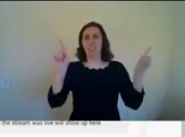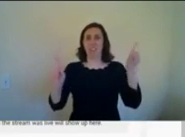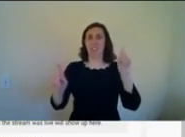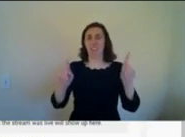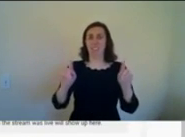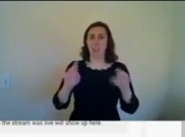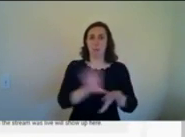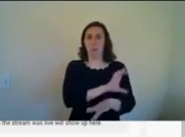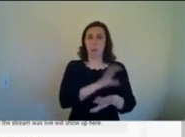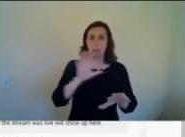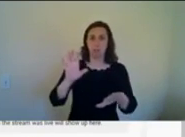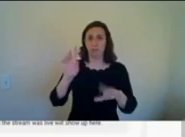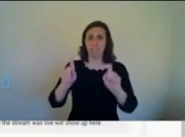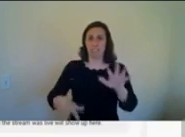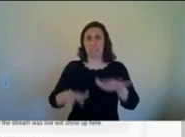to it.